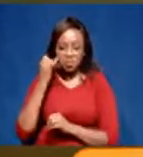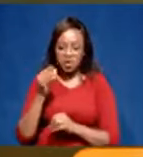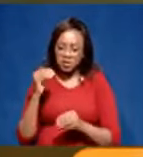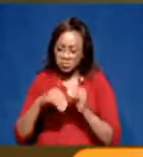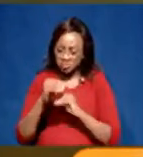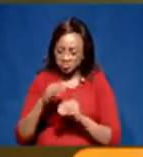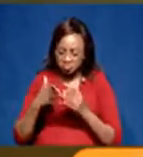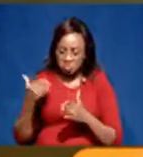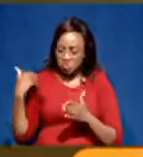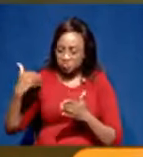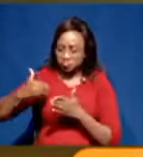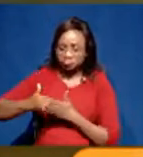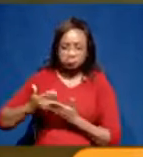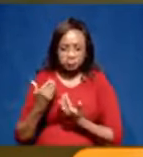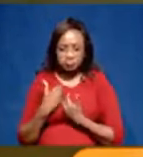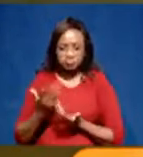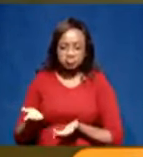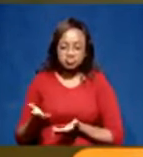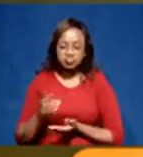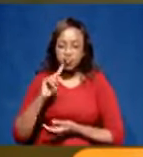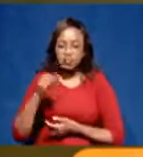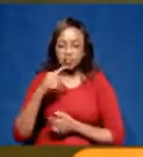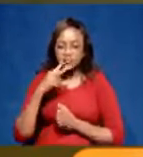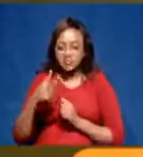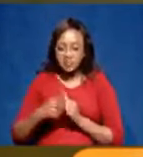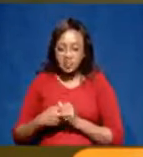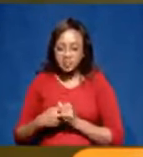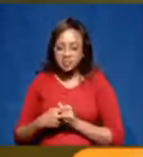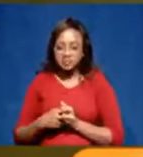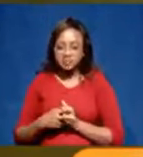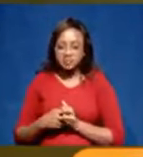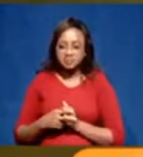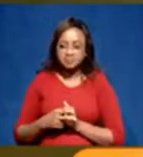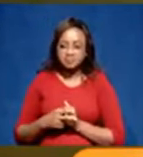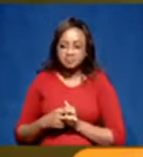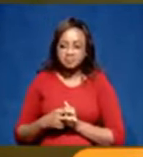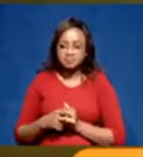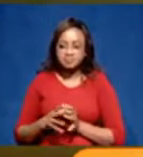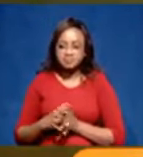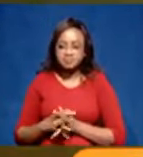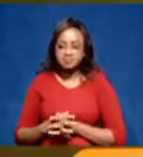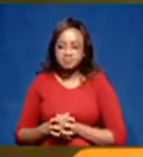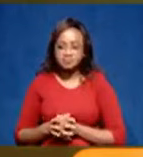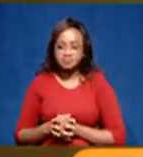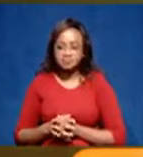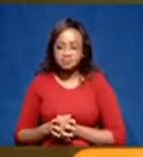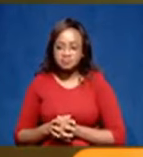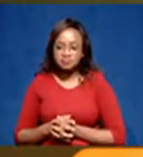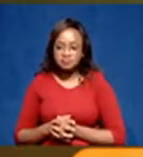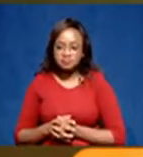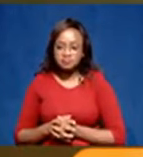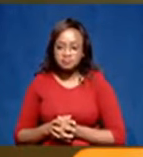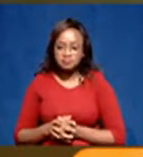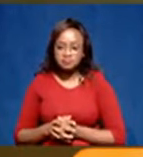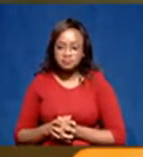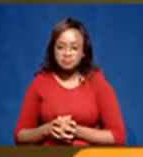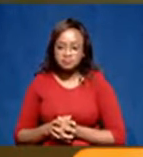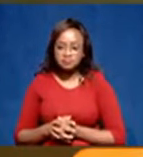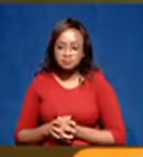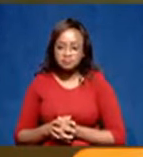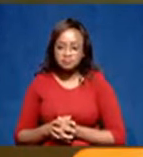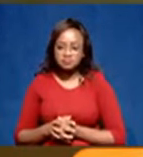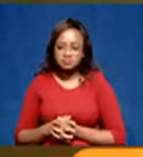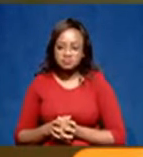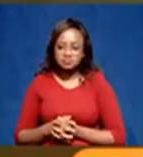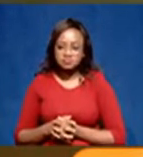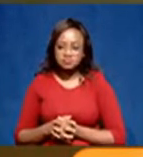so far under NHIF, which is 1,700 or 500, which was the voluntary for those, you know, who are not working. So